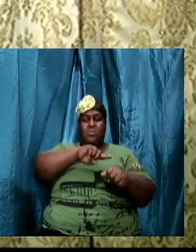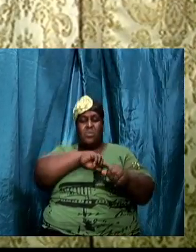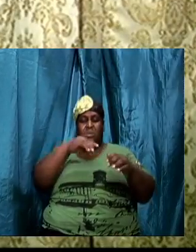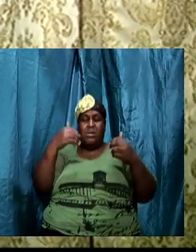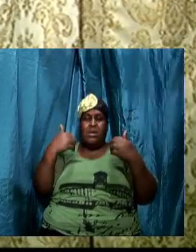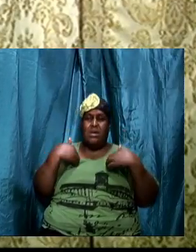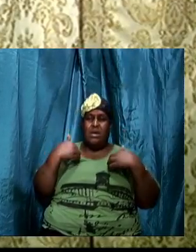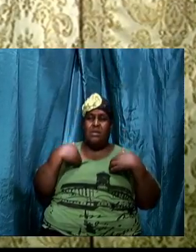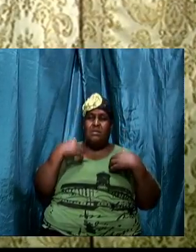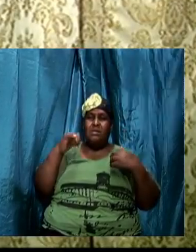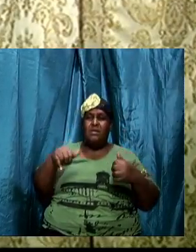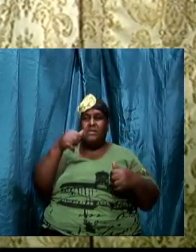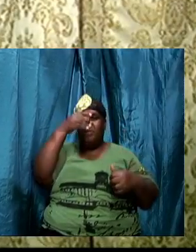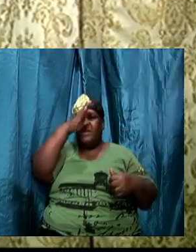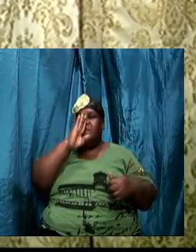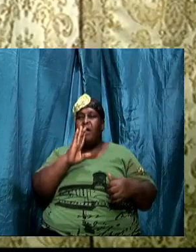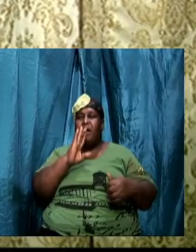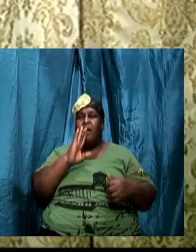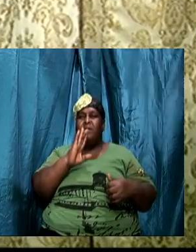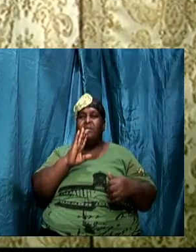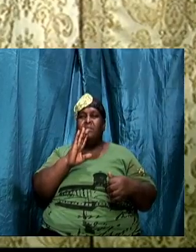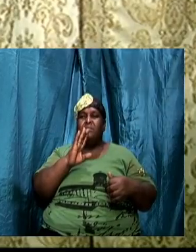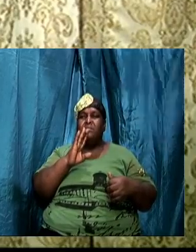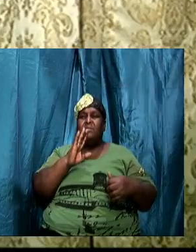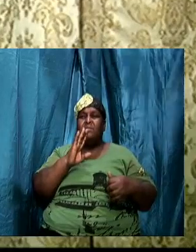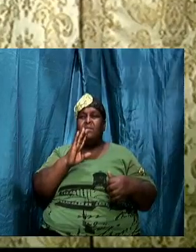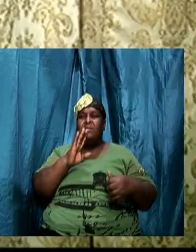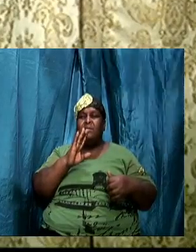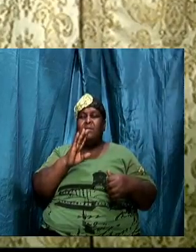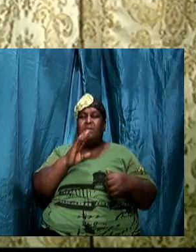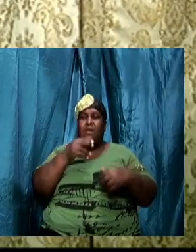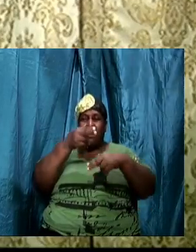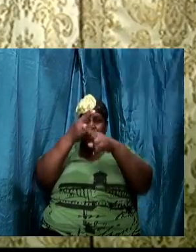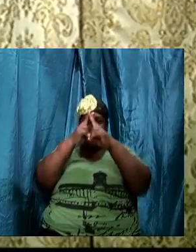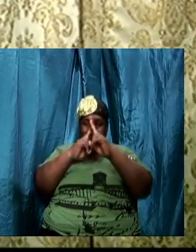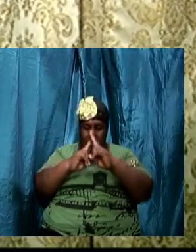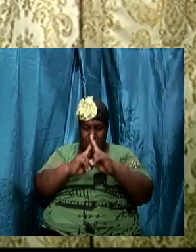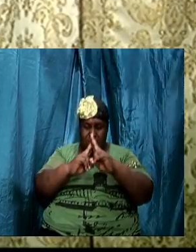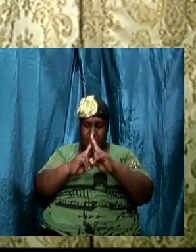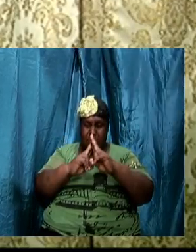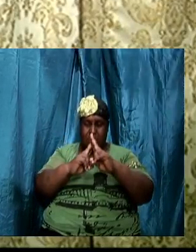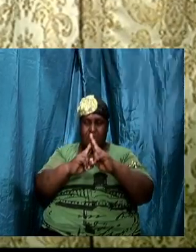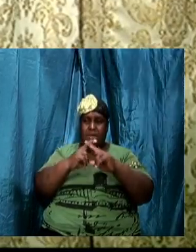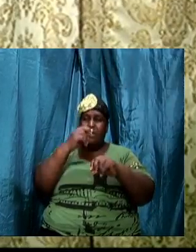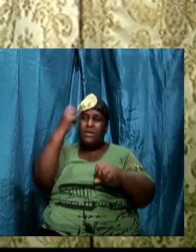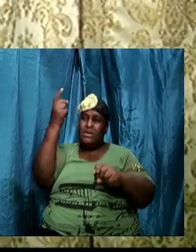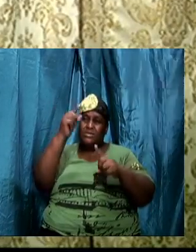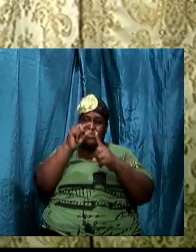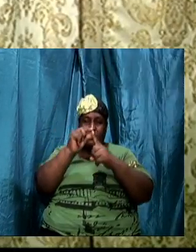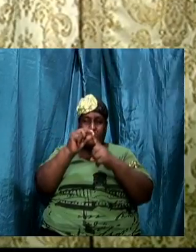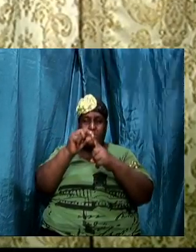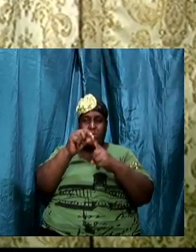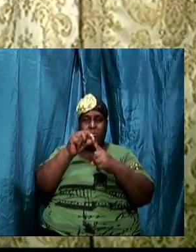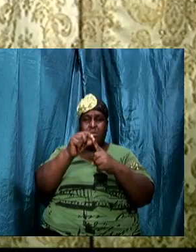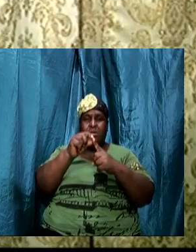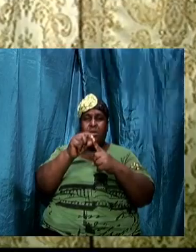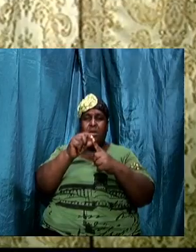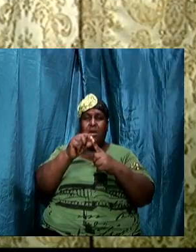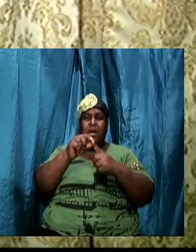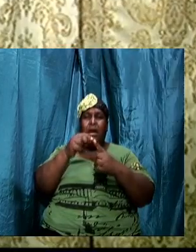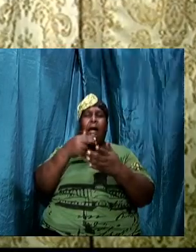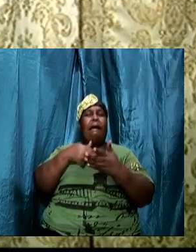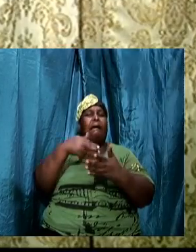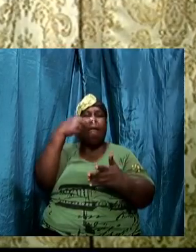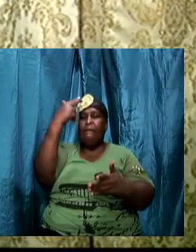that God treasures, God honors His word highly.